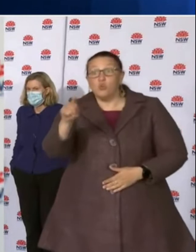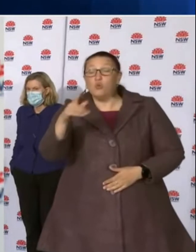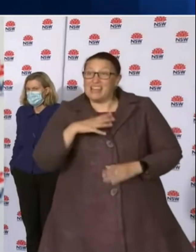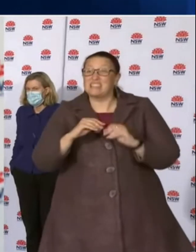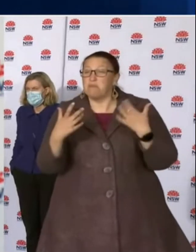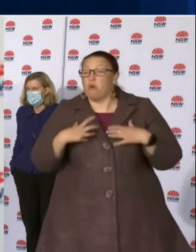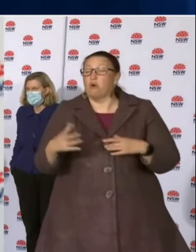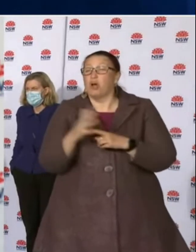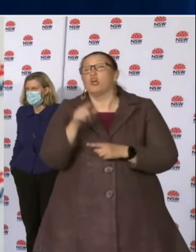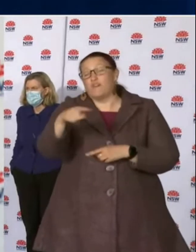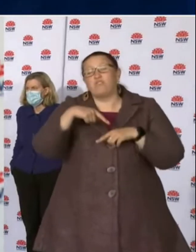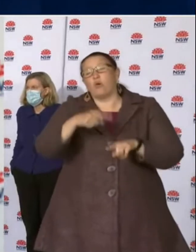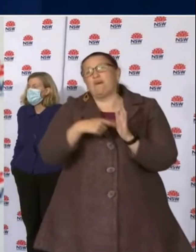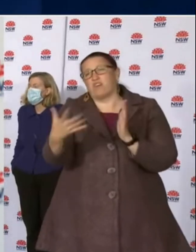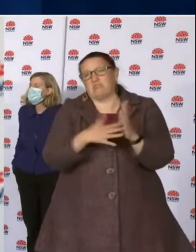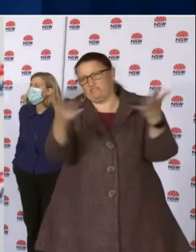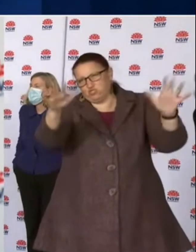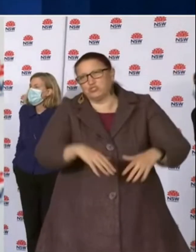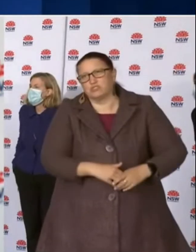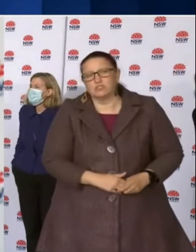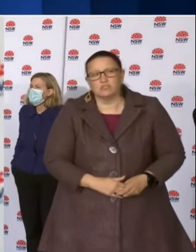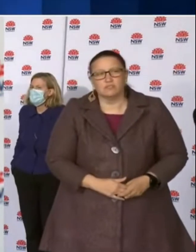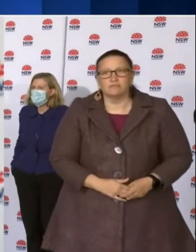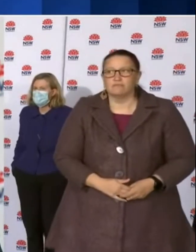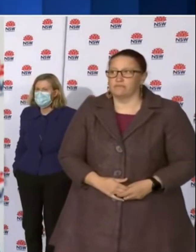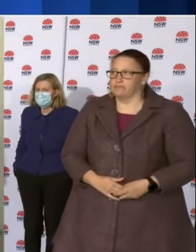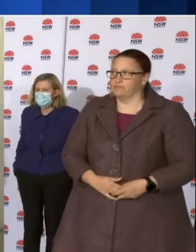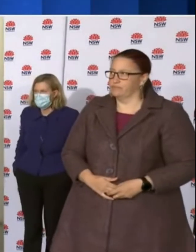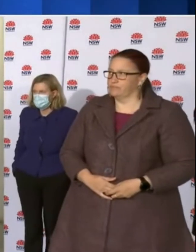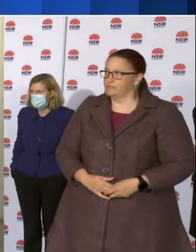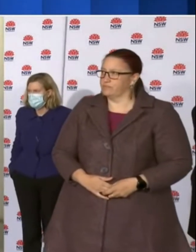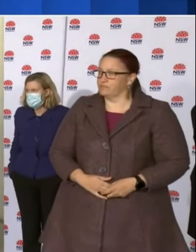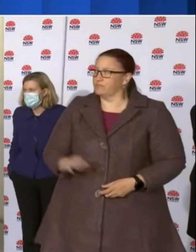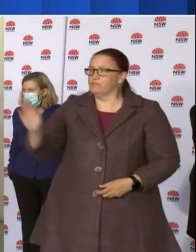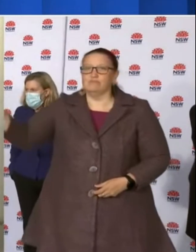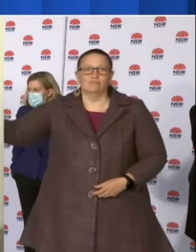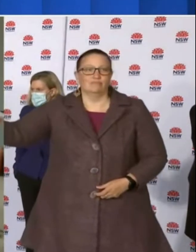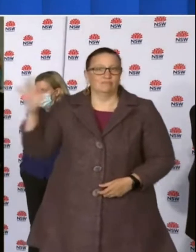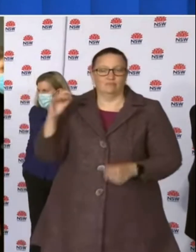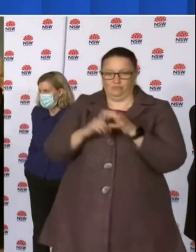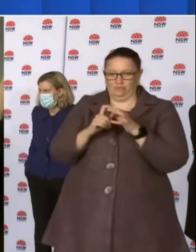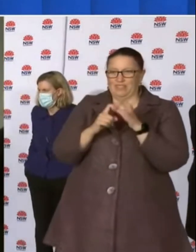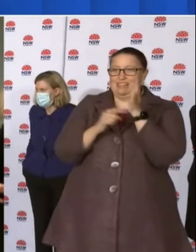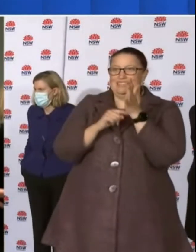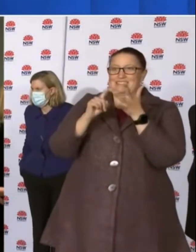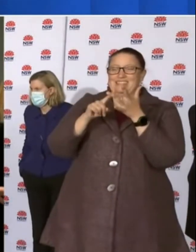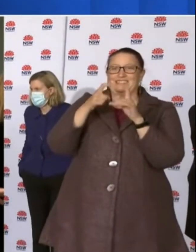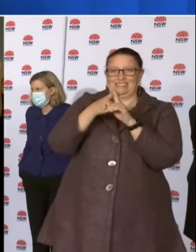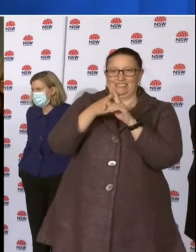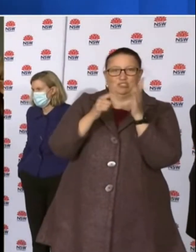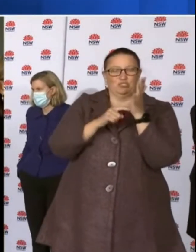James, work on 1.5 metres. Minister Hazard, floor on the health TikTok man picked the numbers 5 days